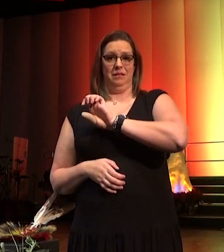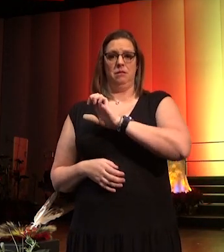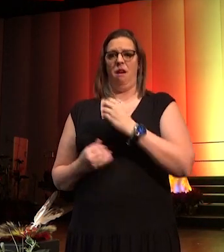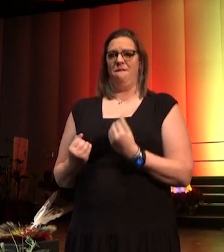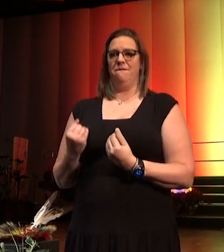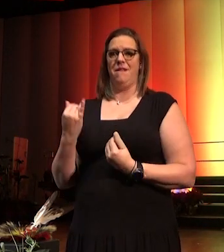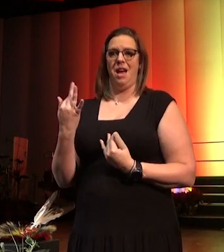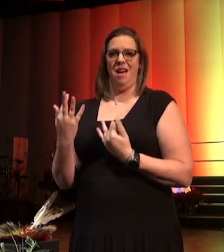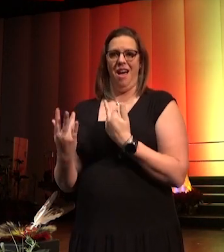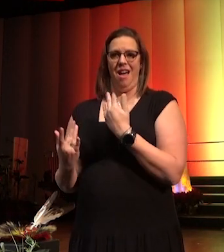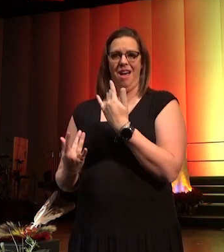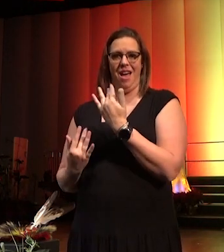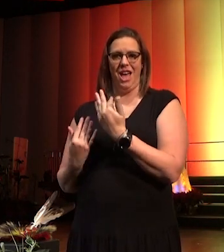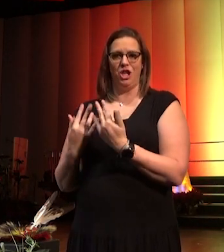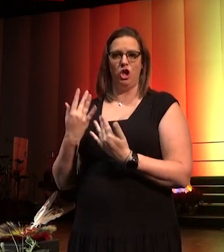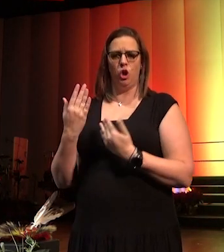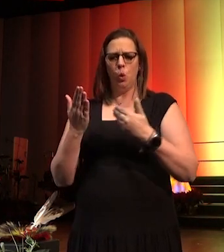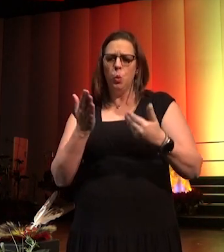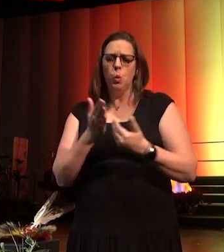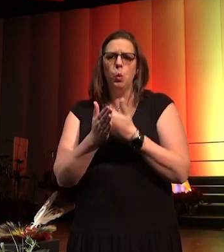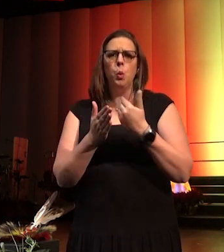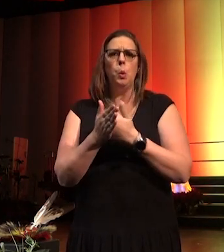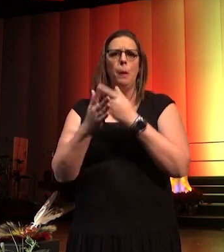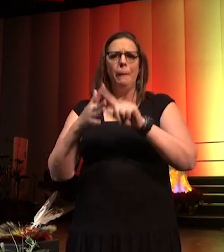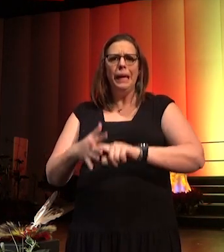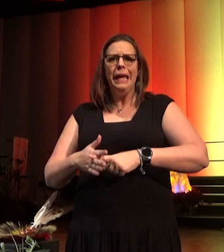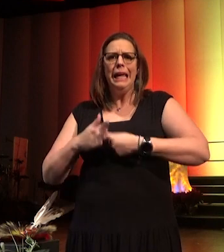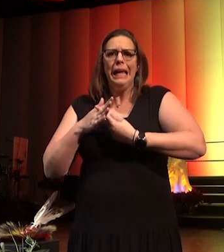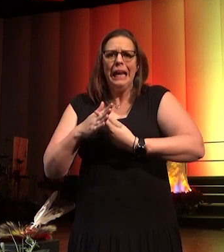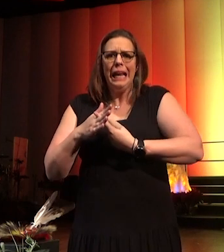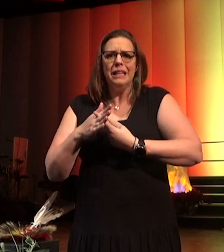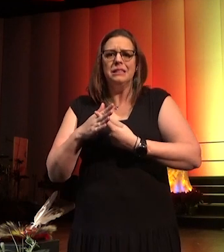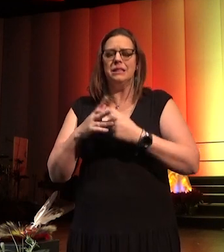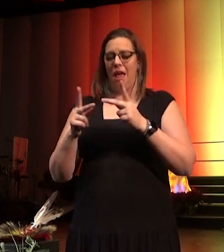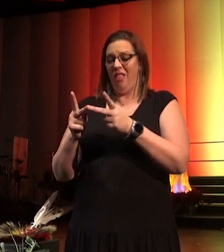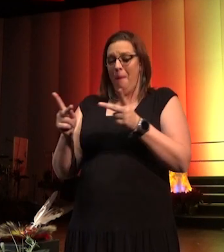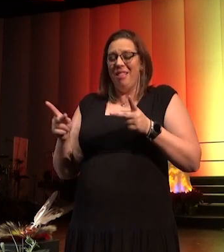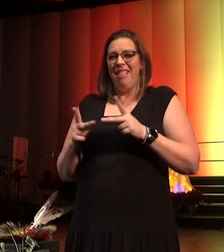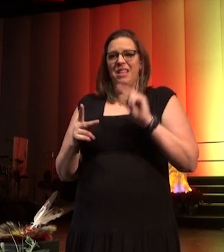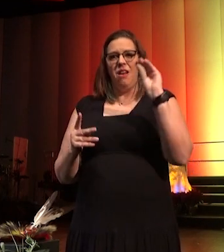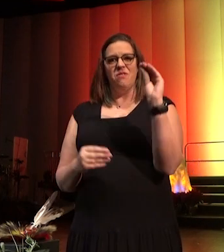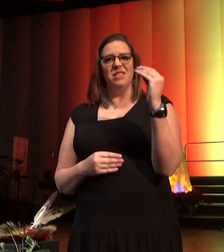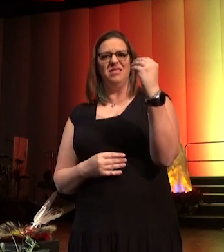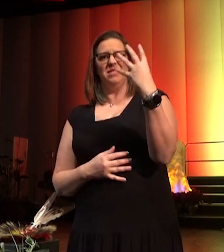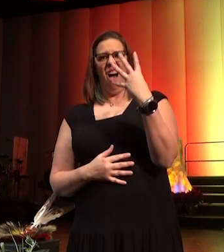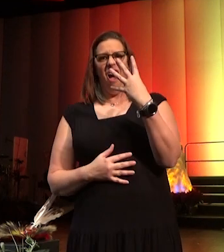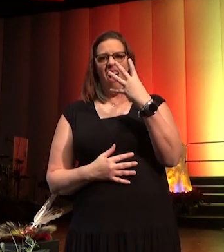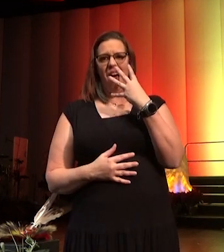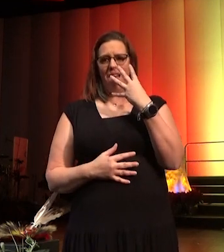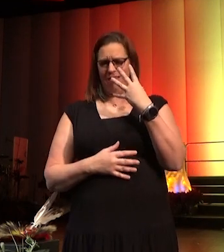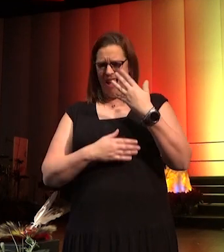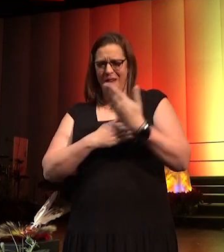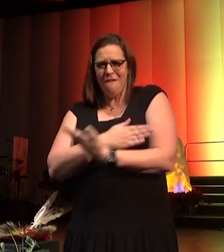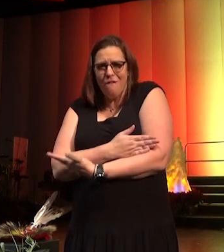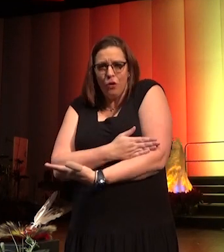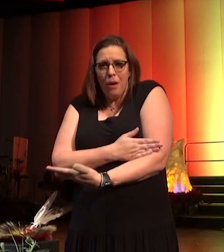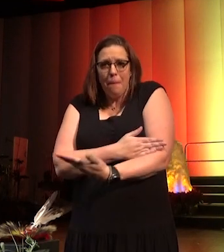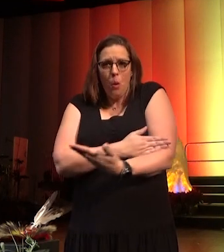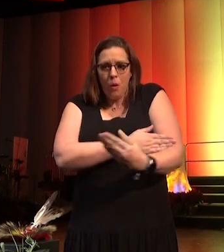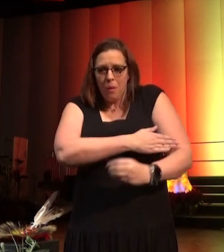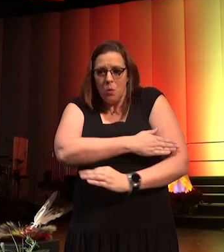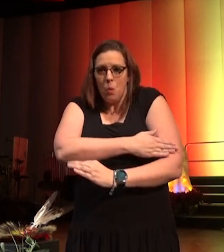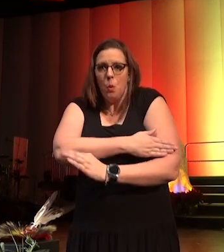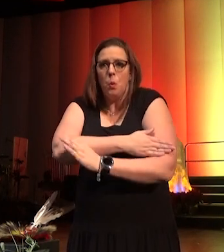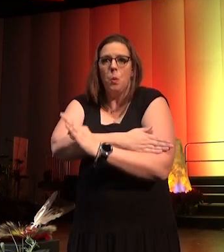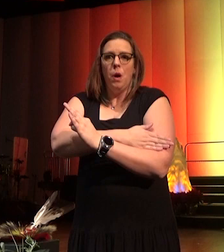fire, the place of new beginnings, the place of the sun that shines every morning,